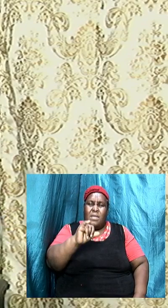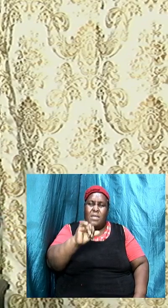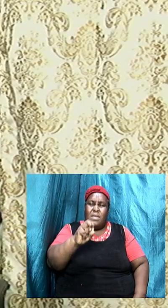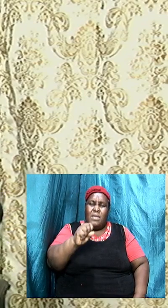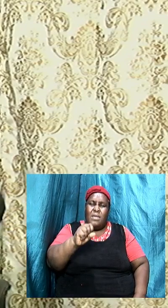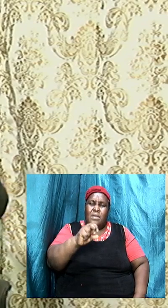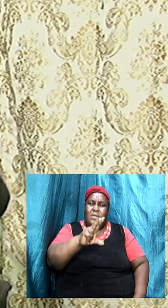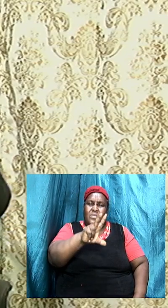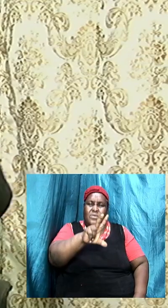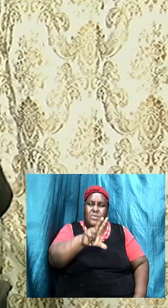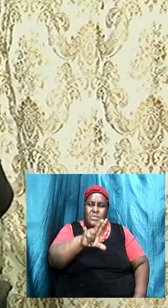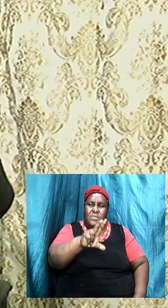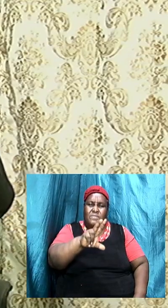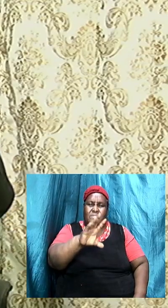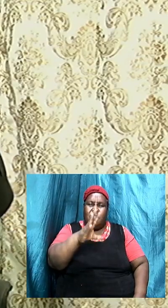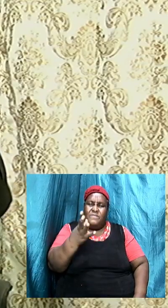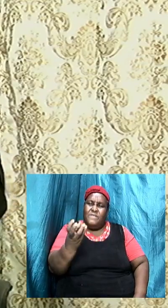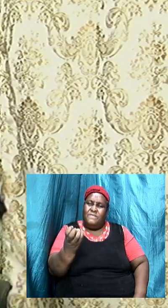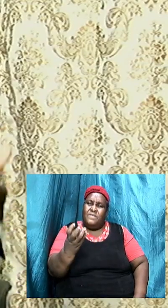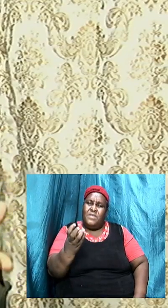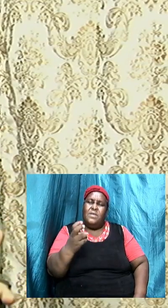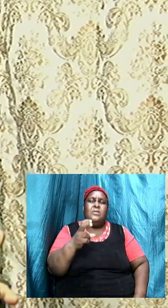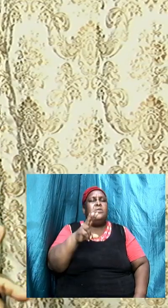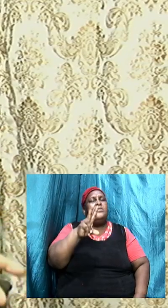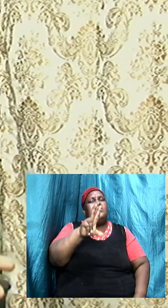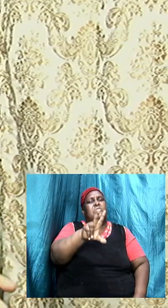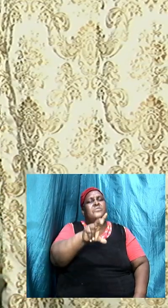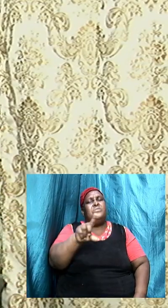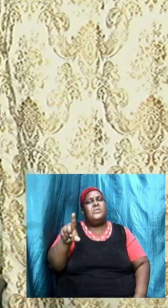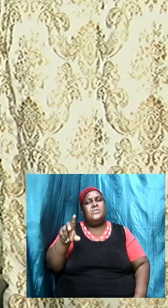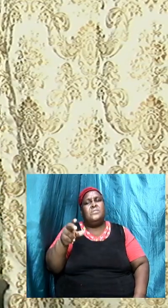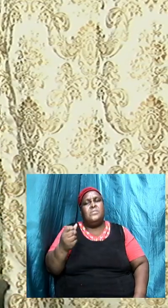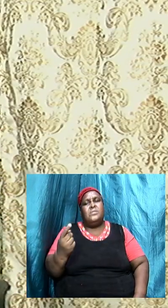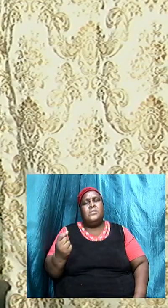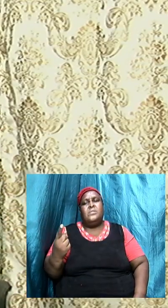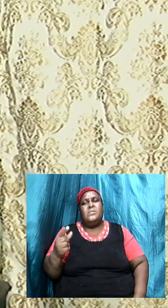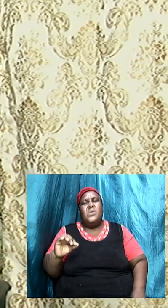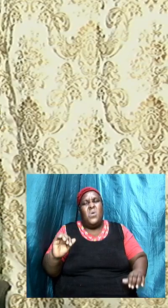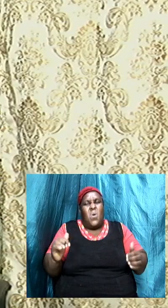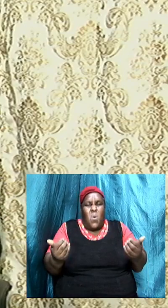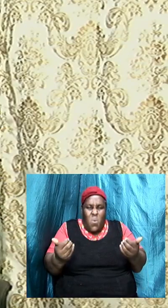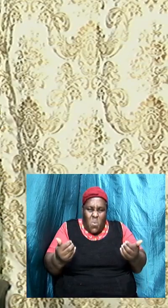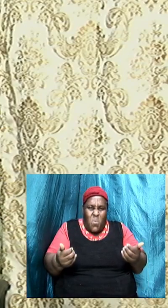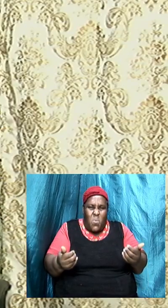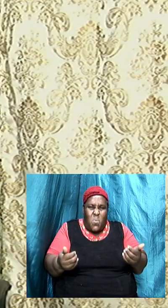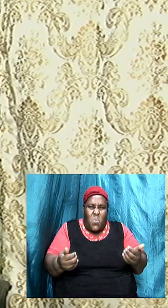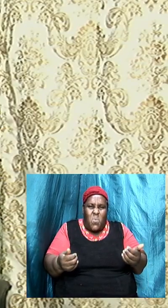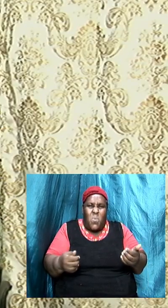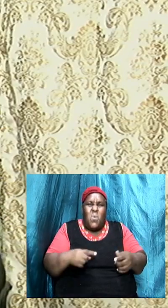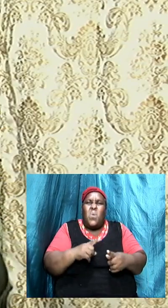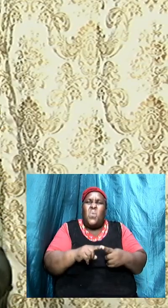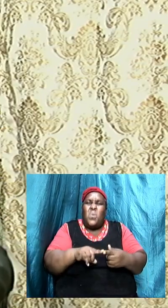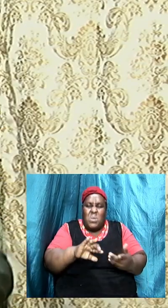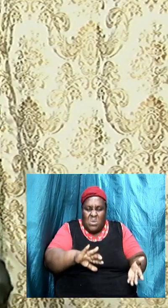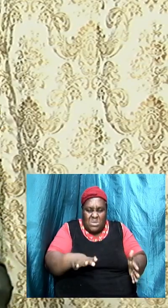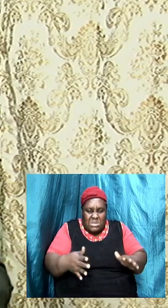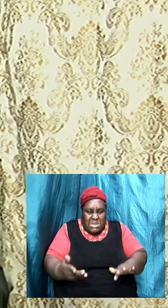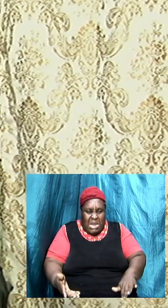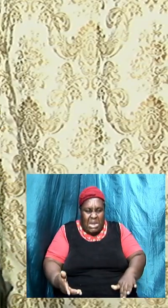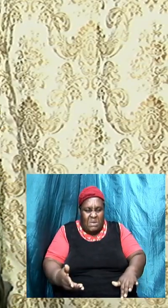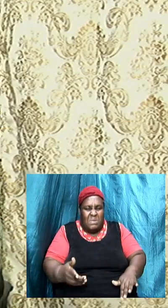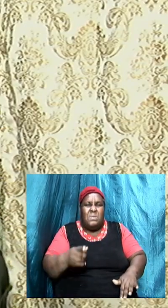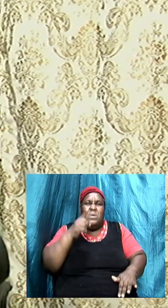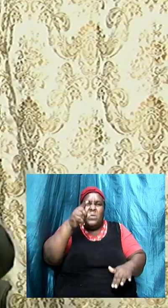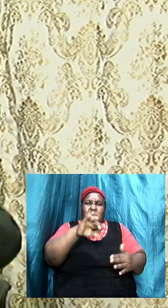When the Bible talks about resurrection, how is it that people are supposed to say, when you're dead and you're not come